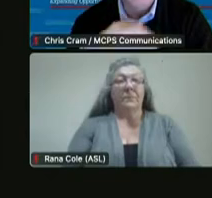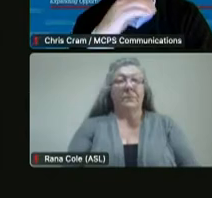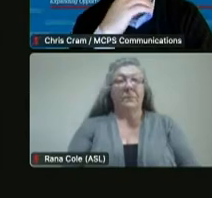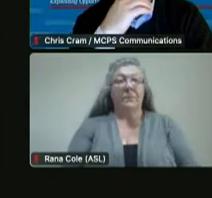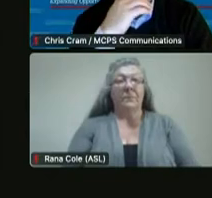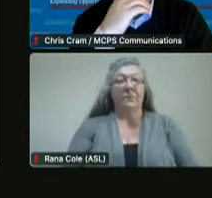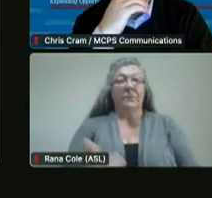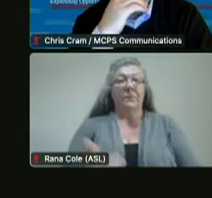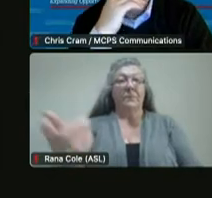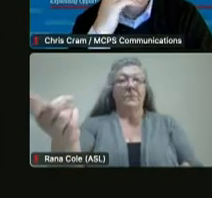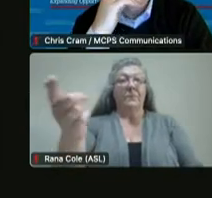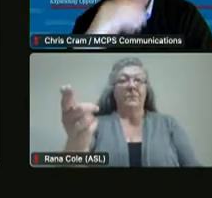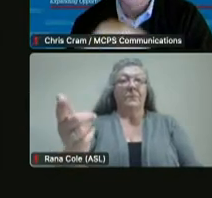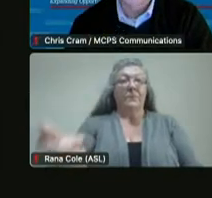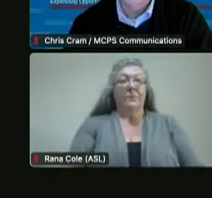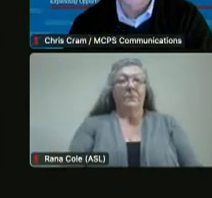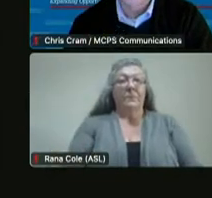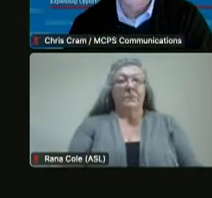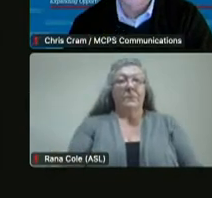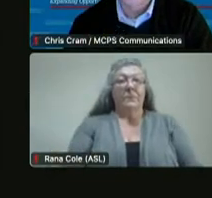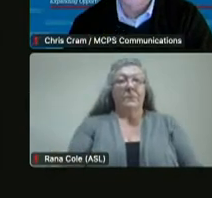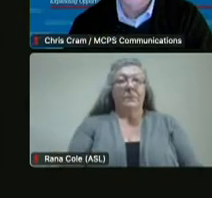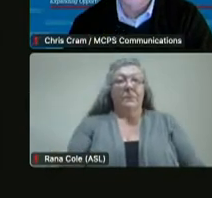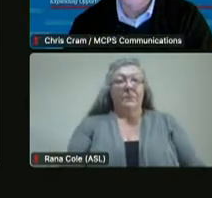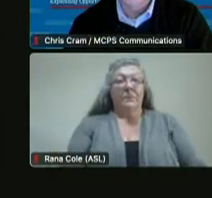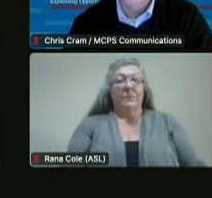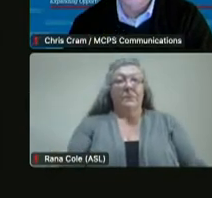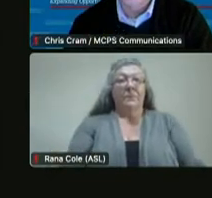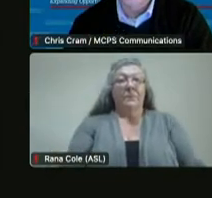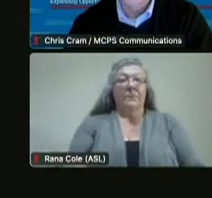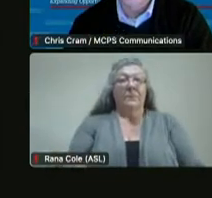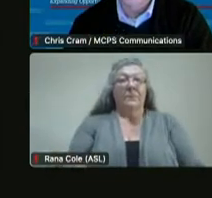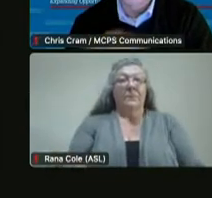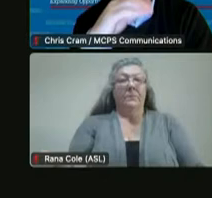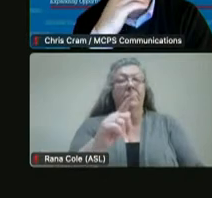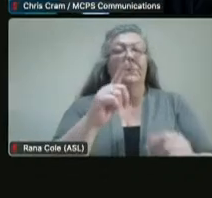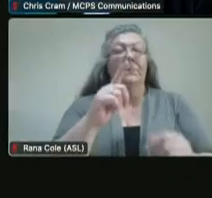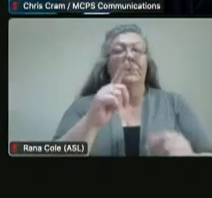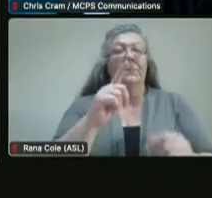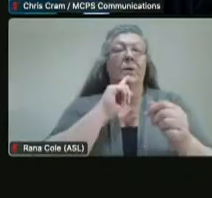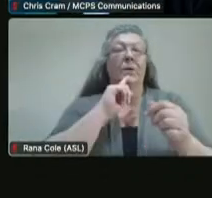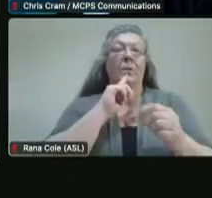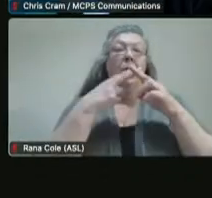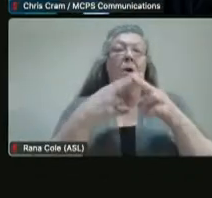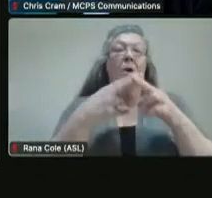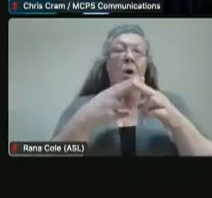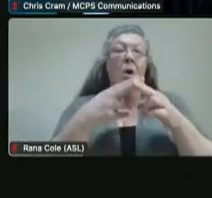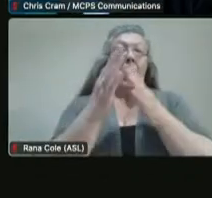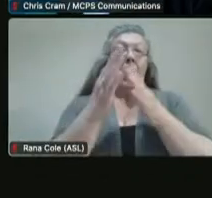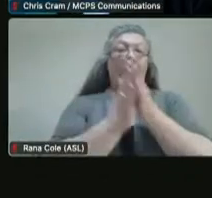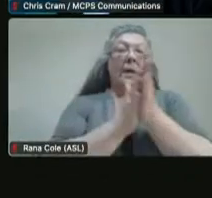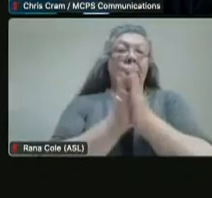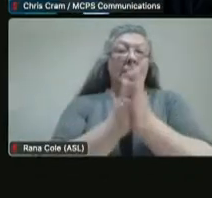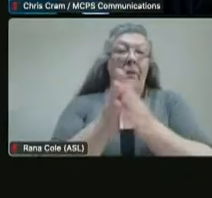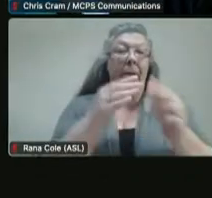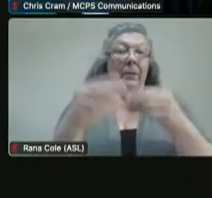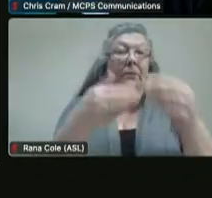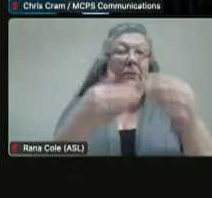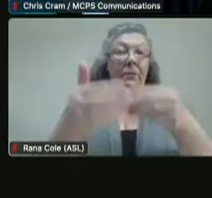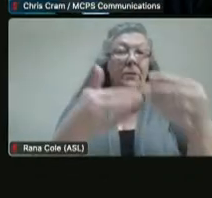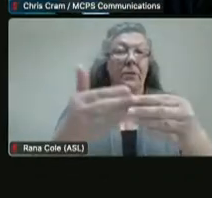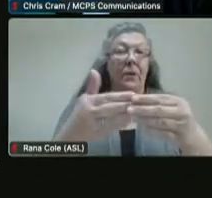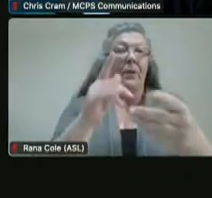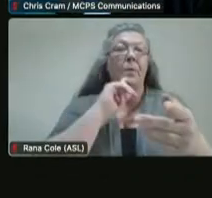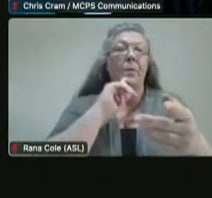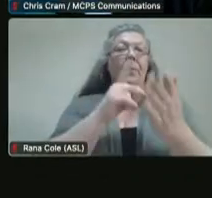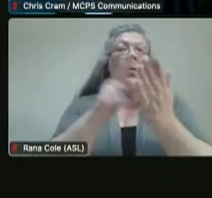that we're able to invest in from year to year, we call accelerators, and they build on the programs that we believe have been effective